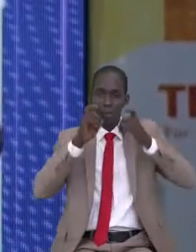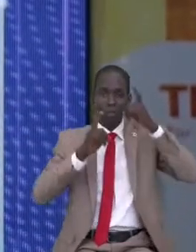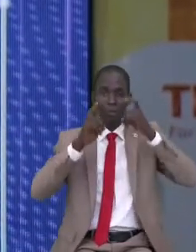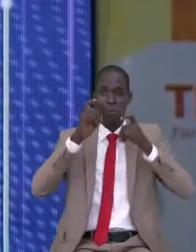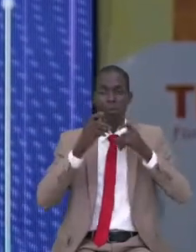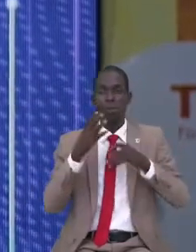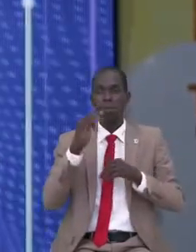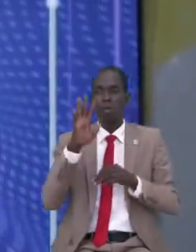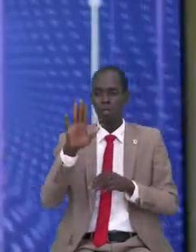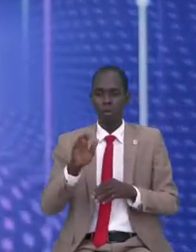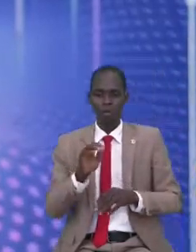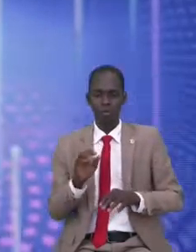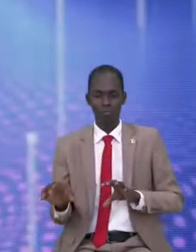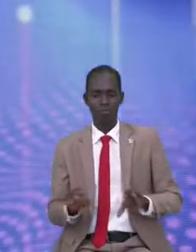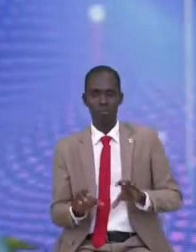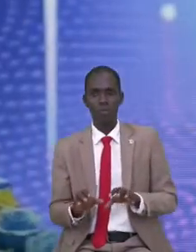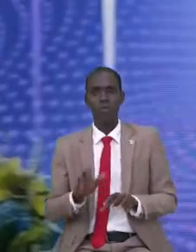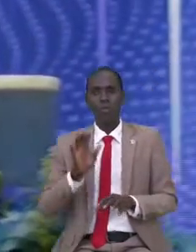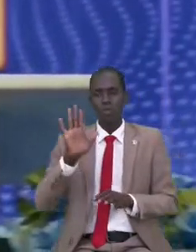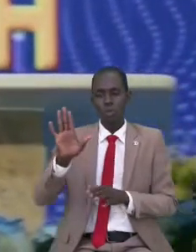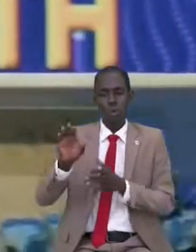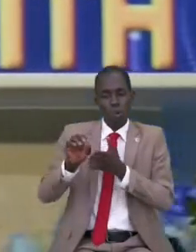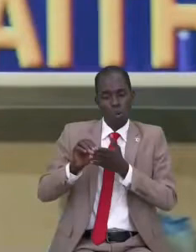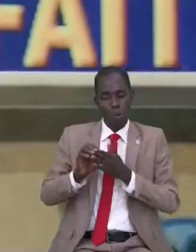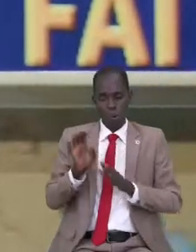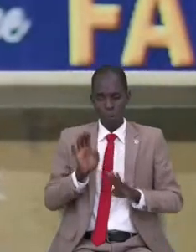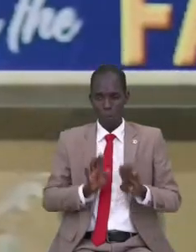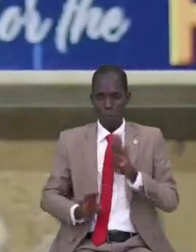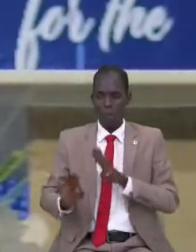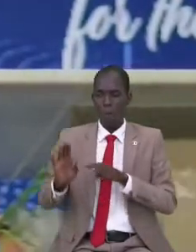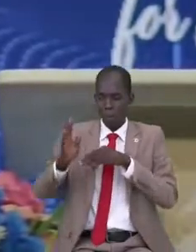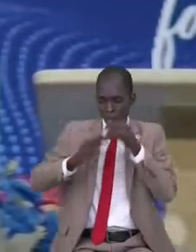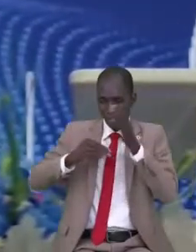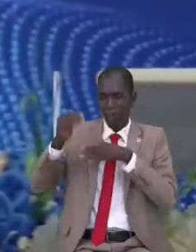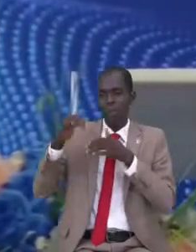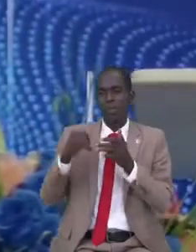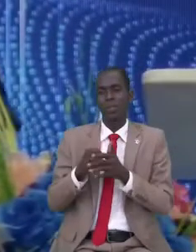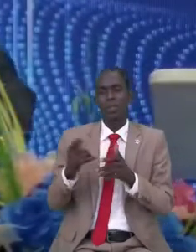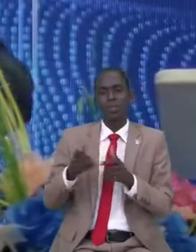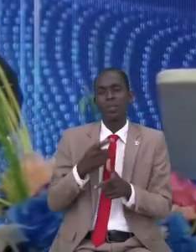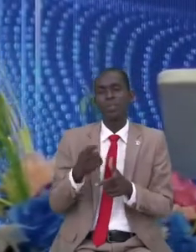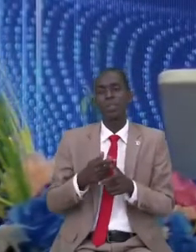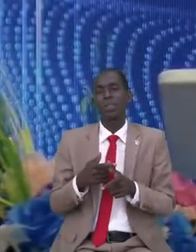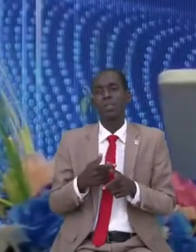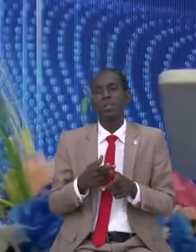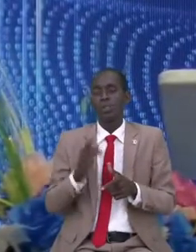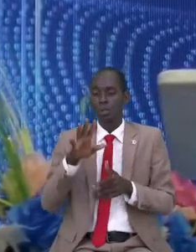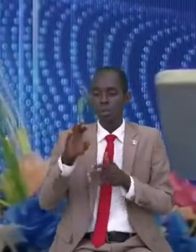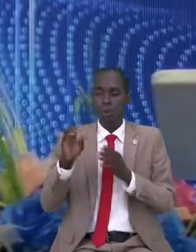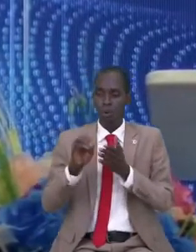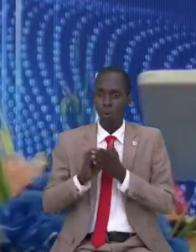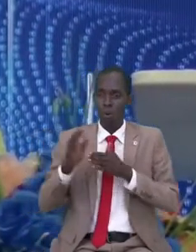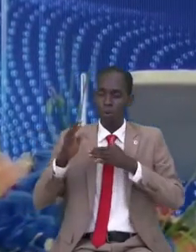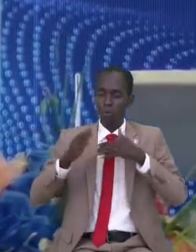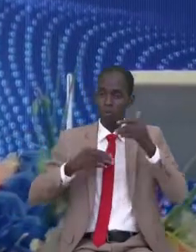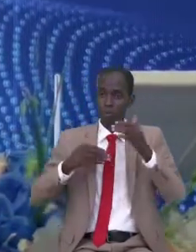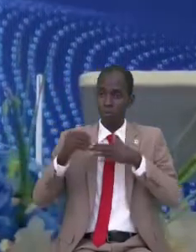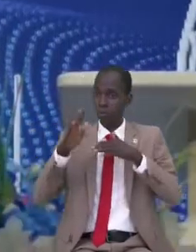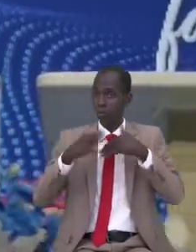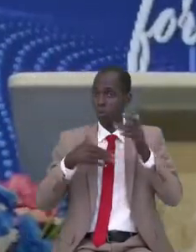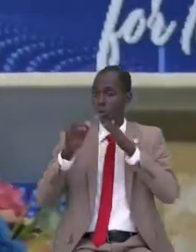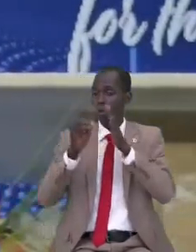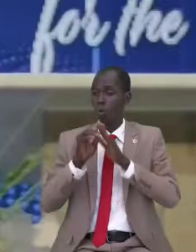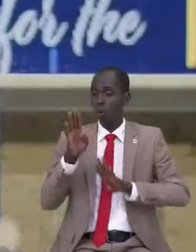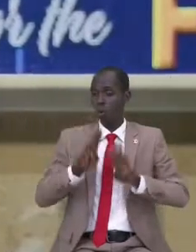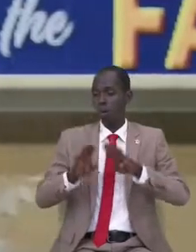action, your behavior, base and build your behavior on holiness. If you're